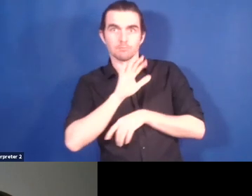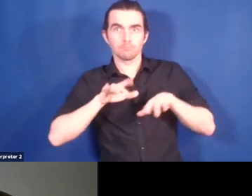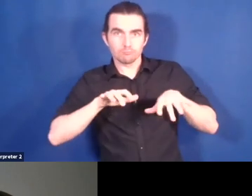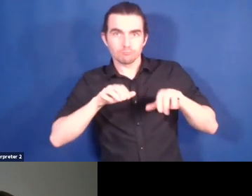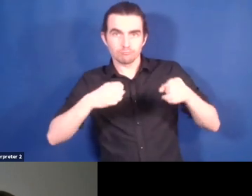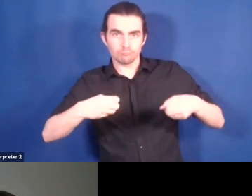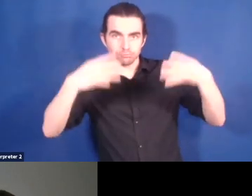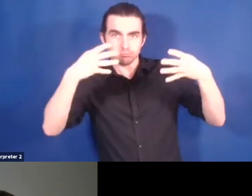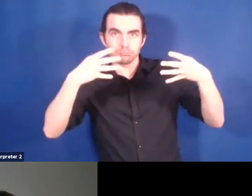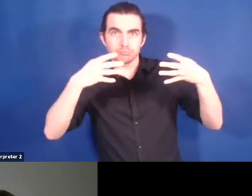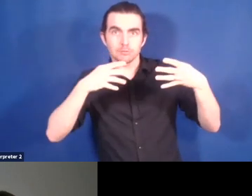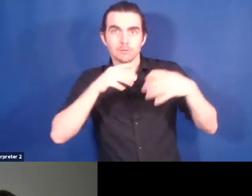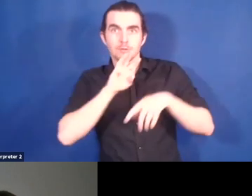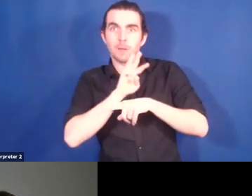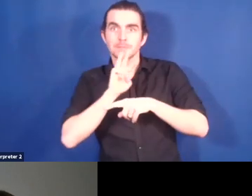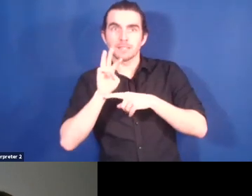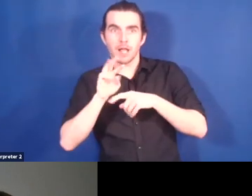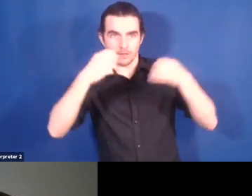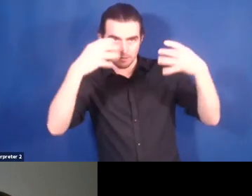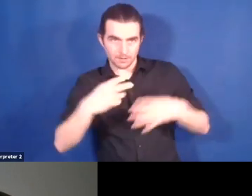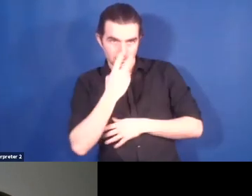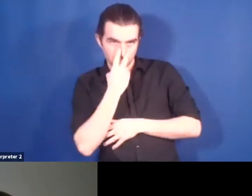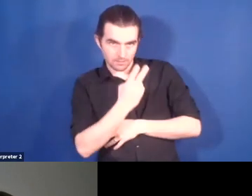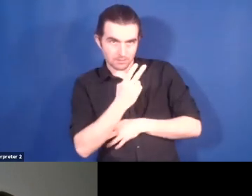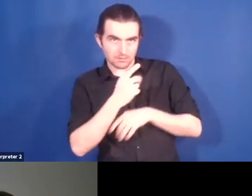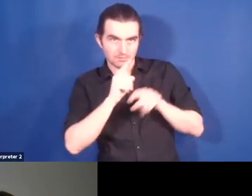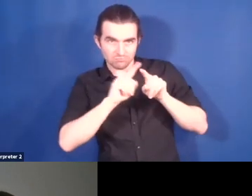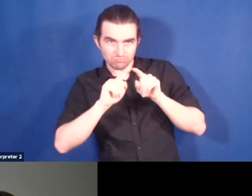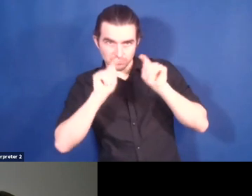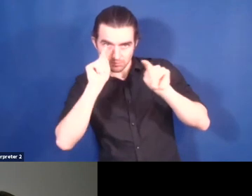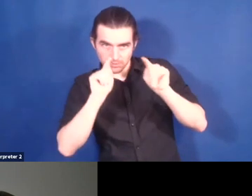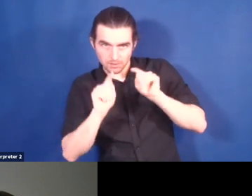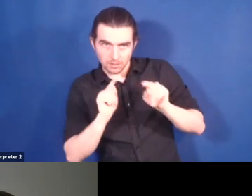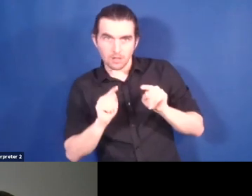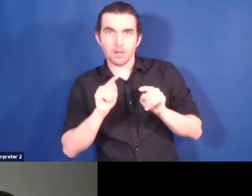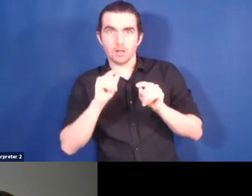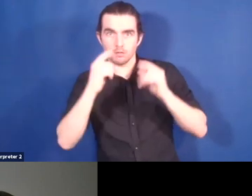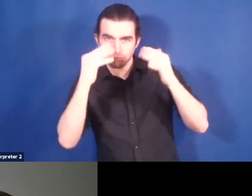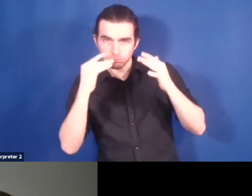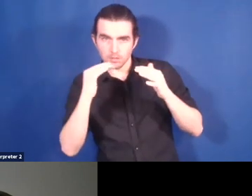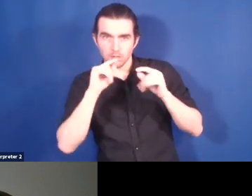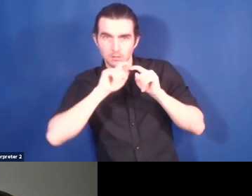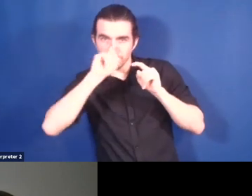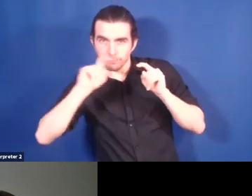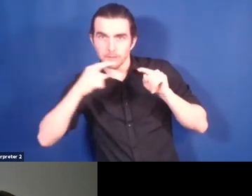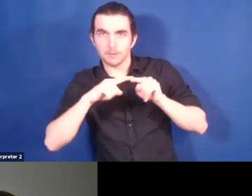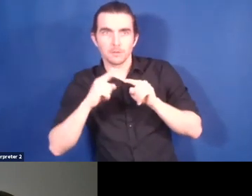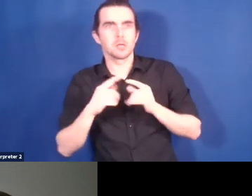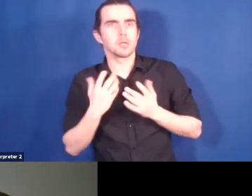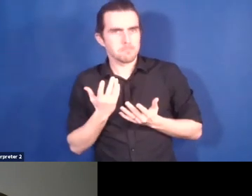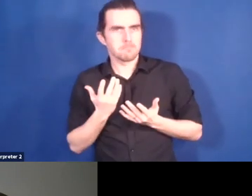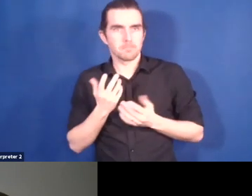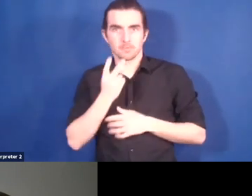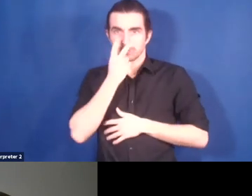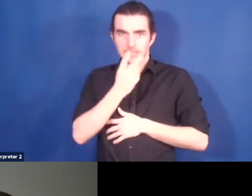really is needed because of the classification. Refugees are defined in international law. We know what a refugee is. IDPs, we have a reasonable